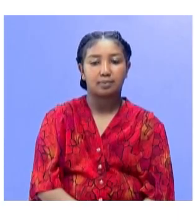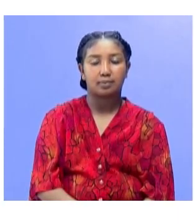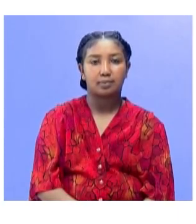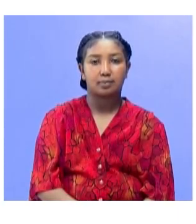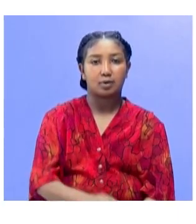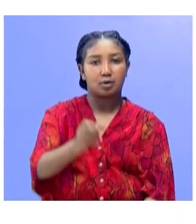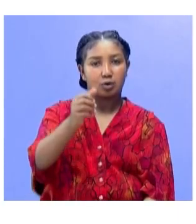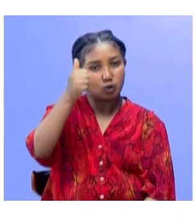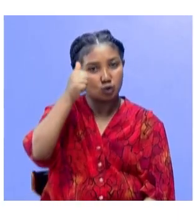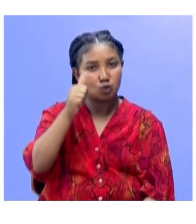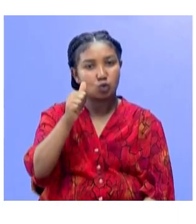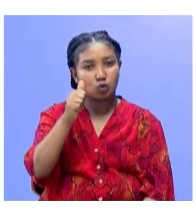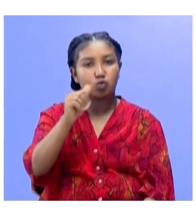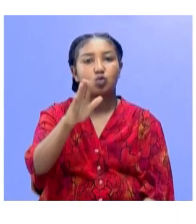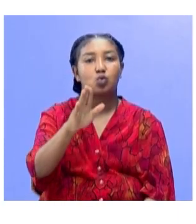you will